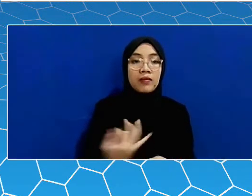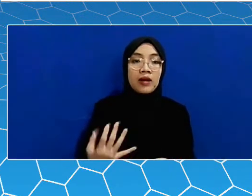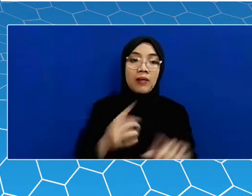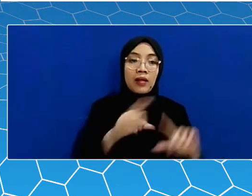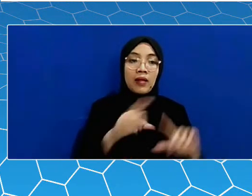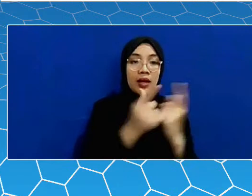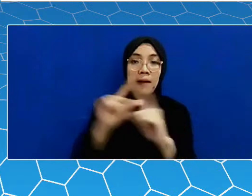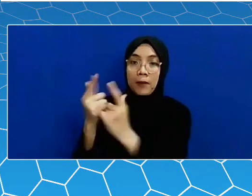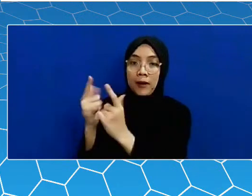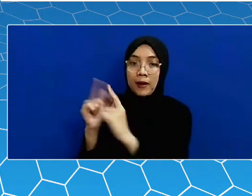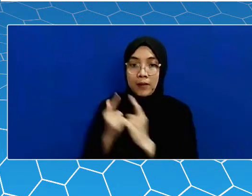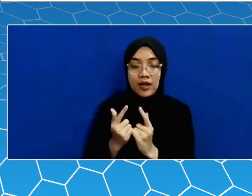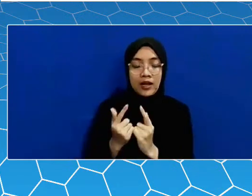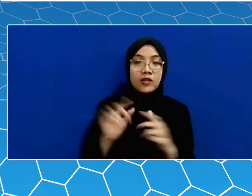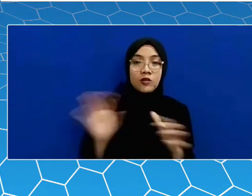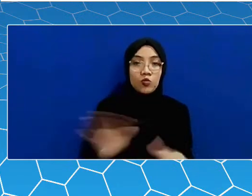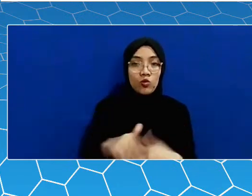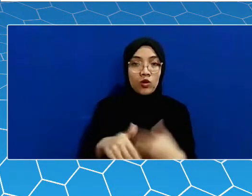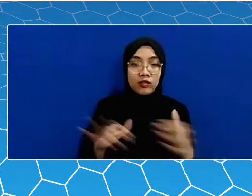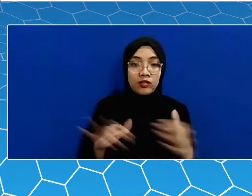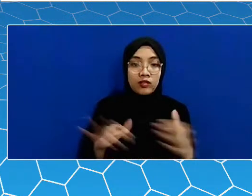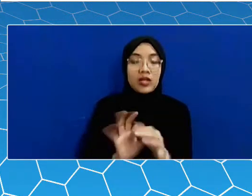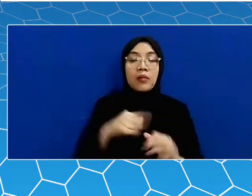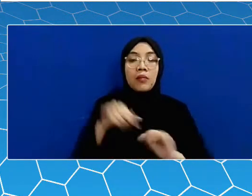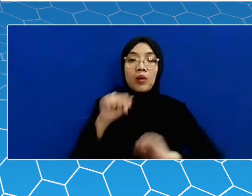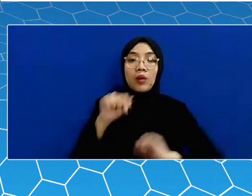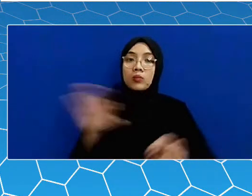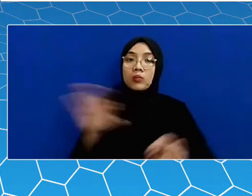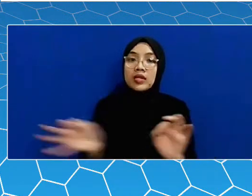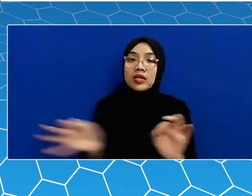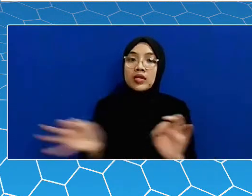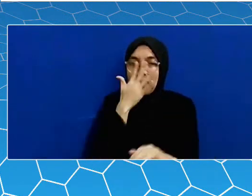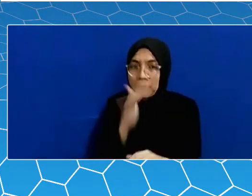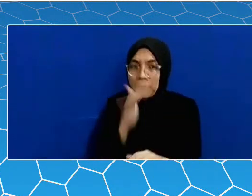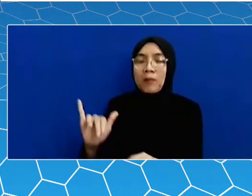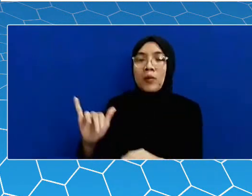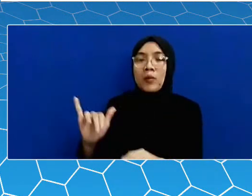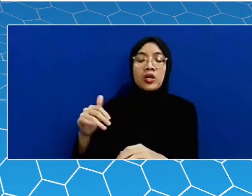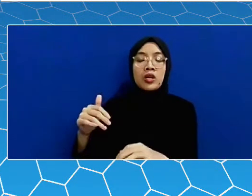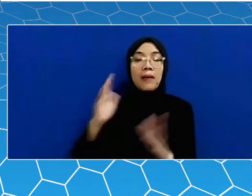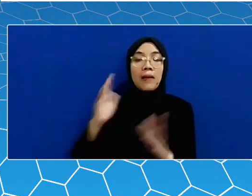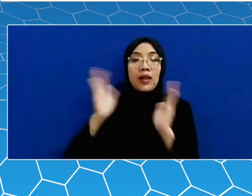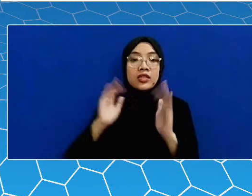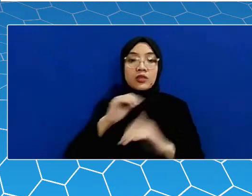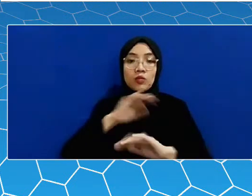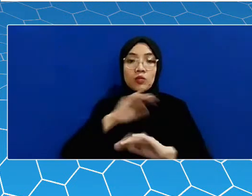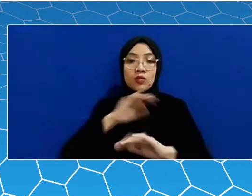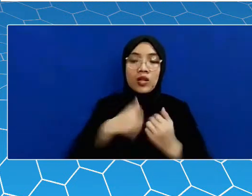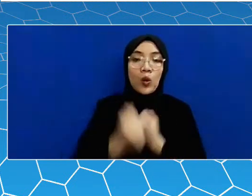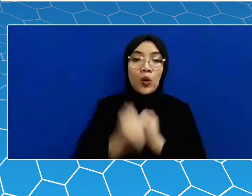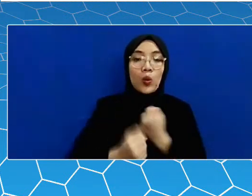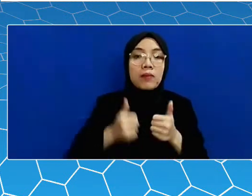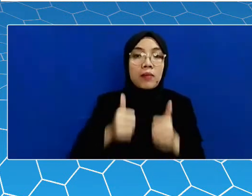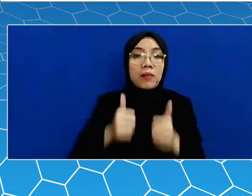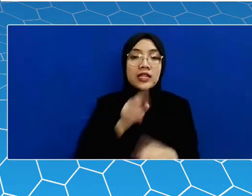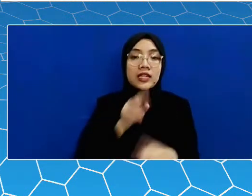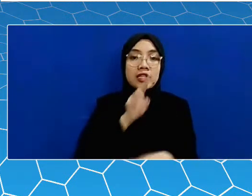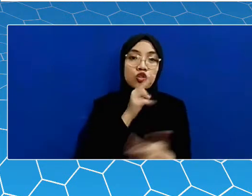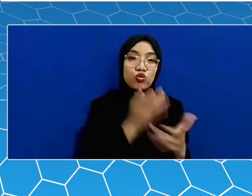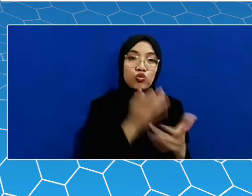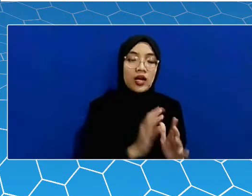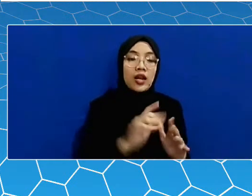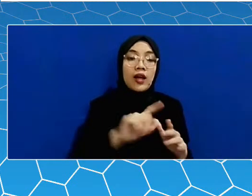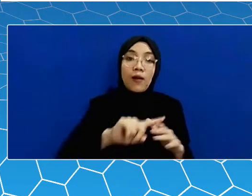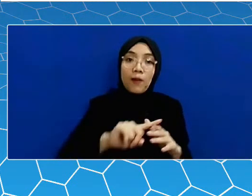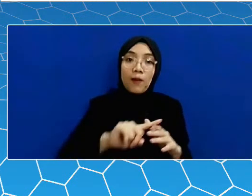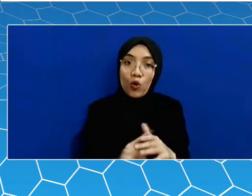Malaysia to one that's worked effectively in the UK. But it starts off with a health screening platform. So the